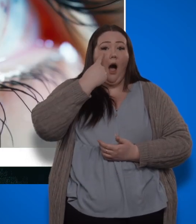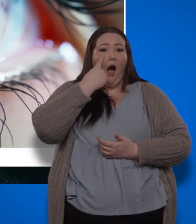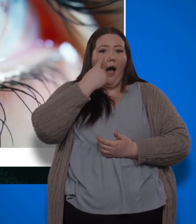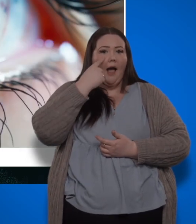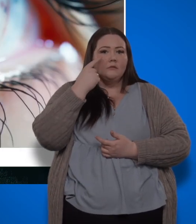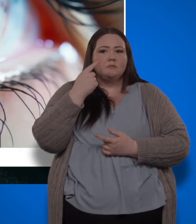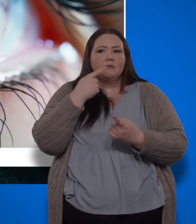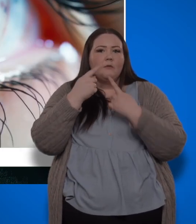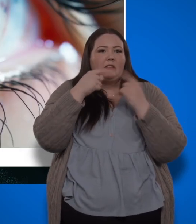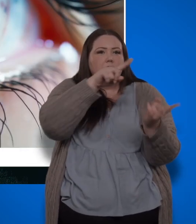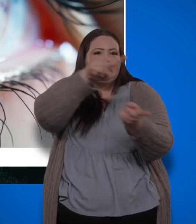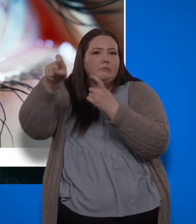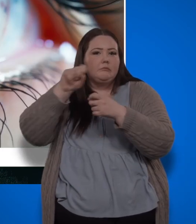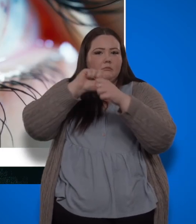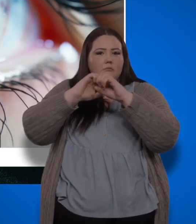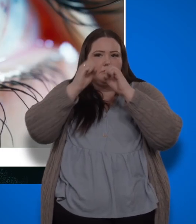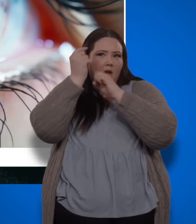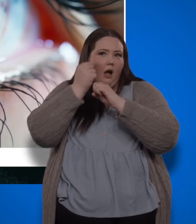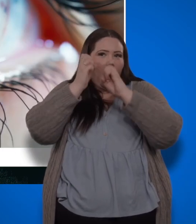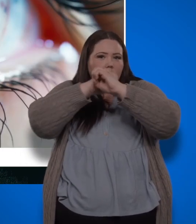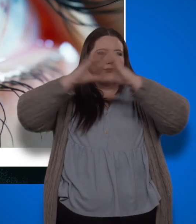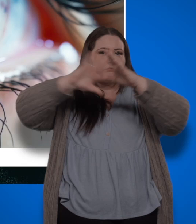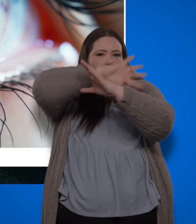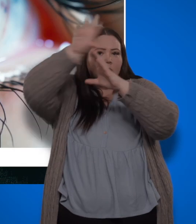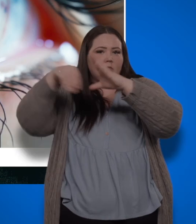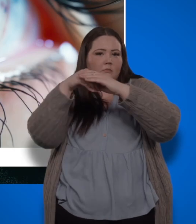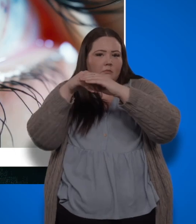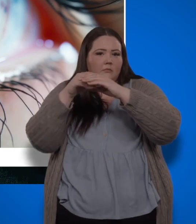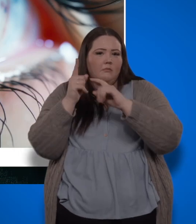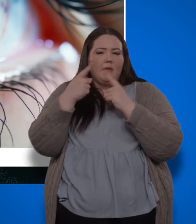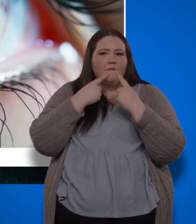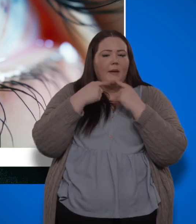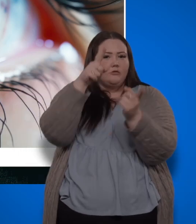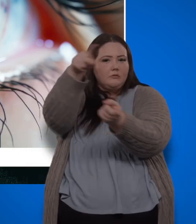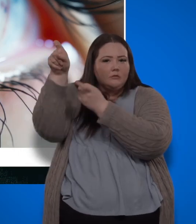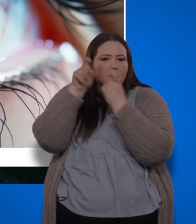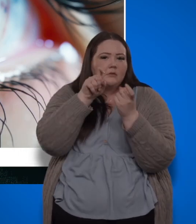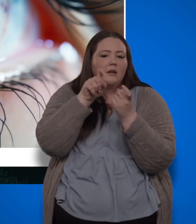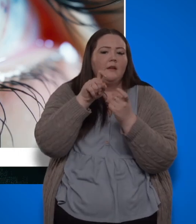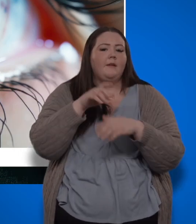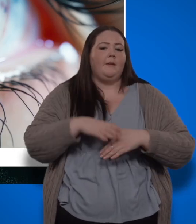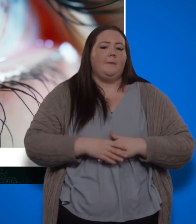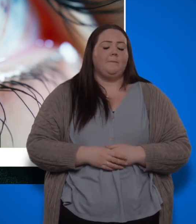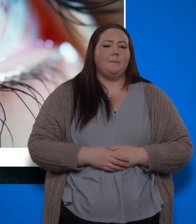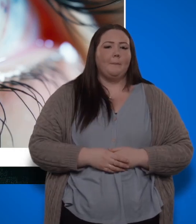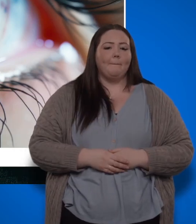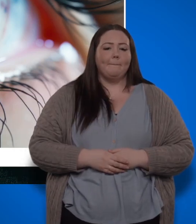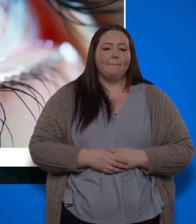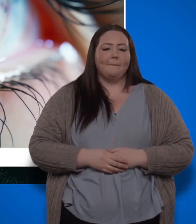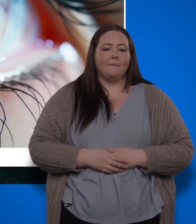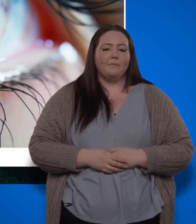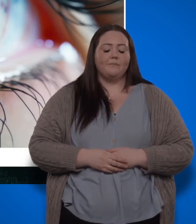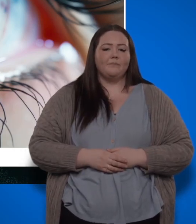Here's a close-up of the eye with some kind of, this is a science fiction image of the